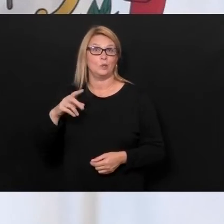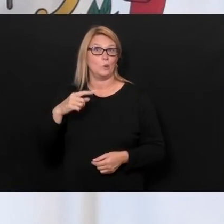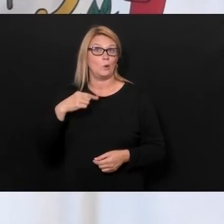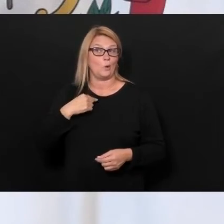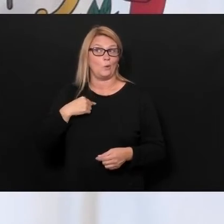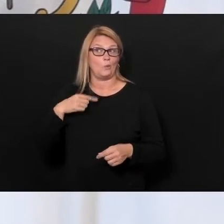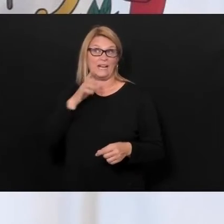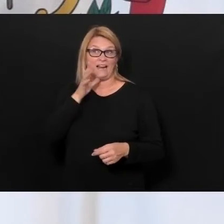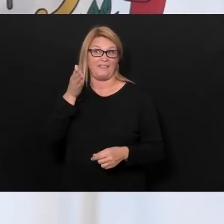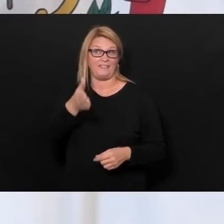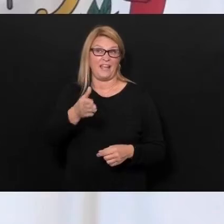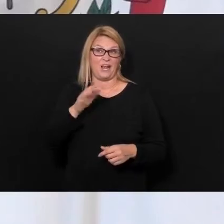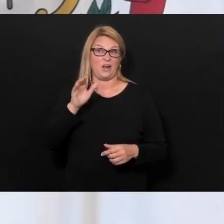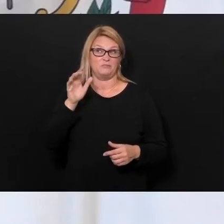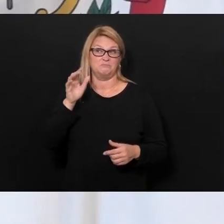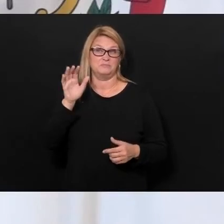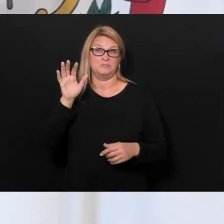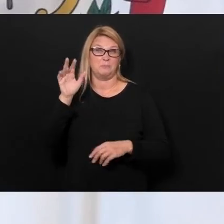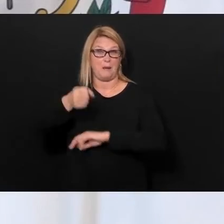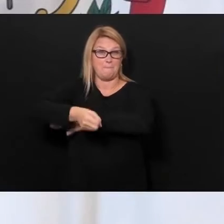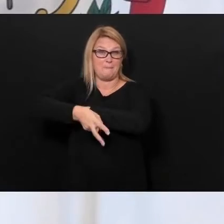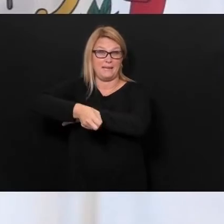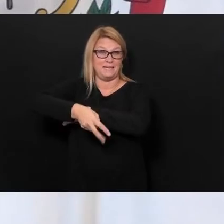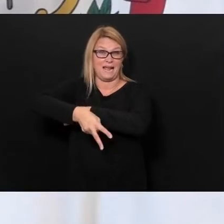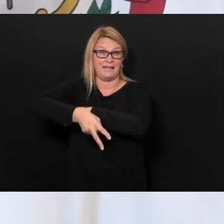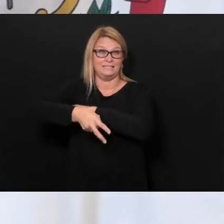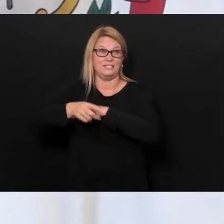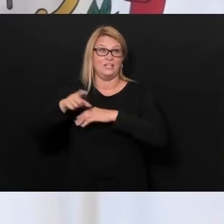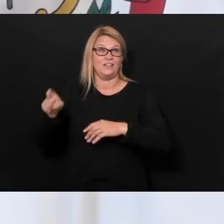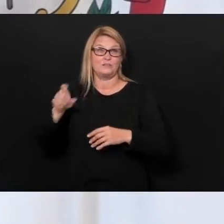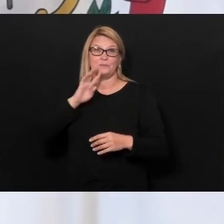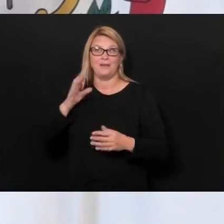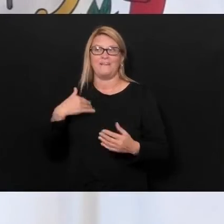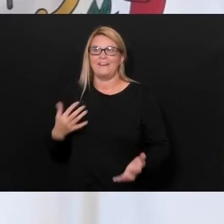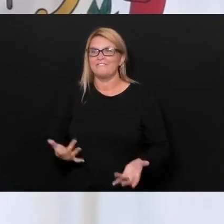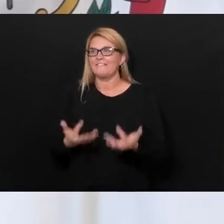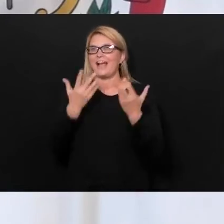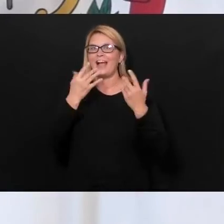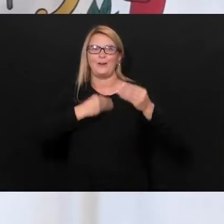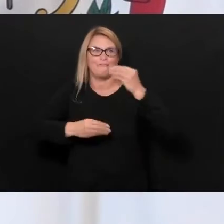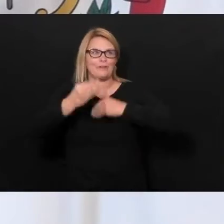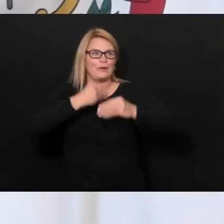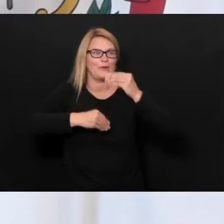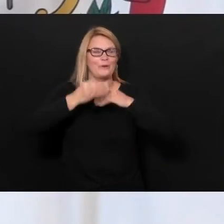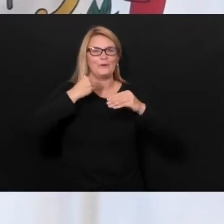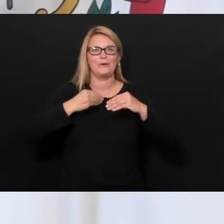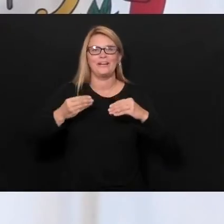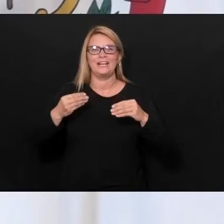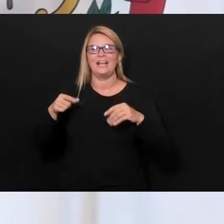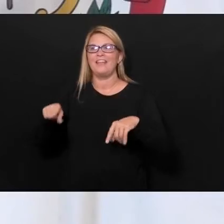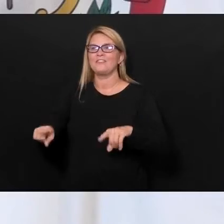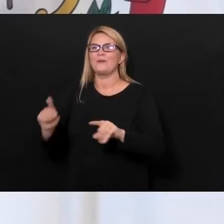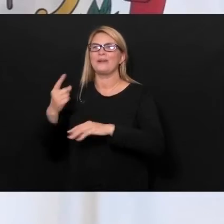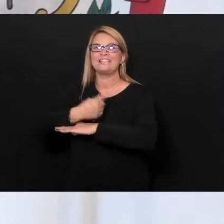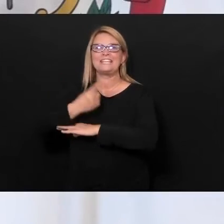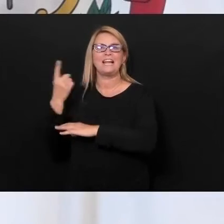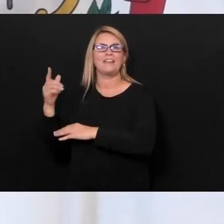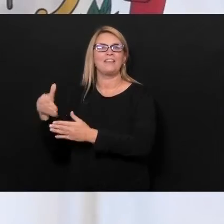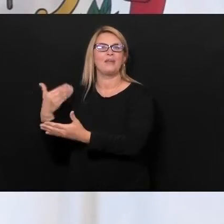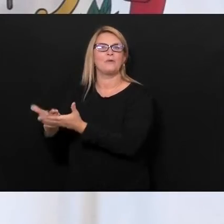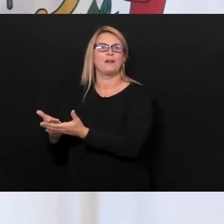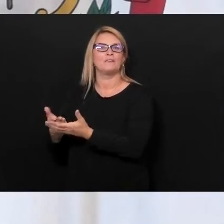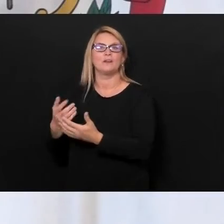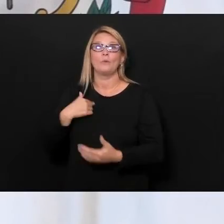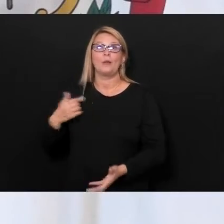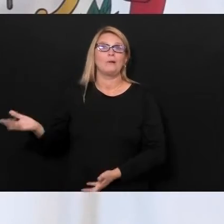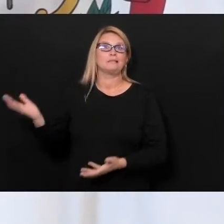lower gate till about midnight, and they were supposed to be there, have a fire, they were going to have the food, They went in the middle of the day, and we were just carrying all of